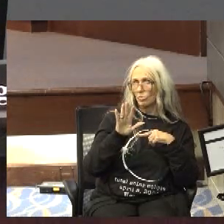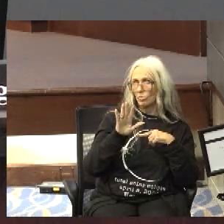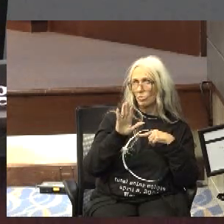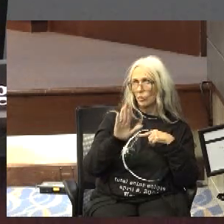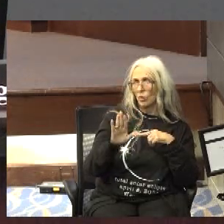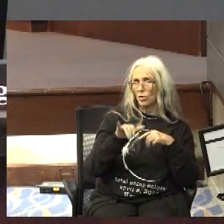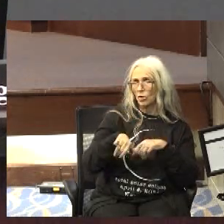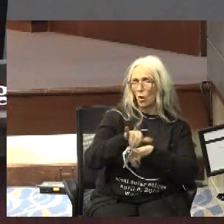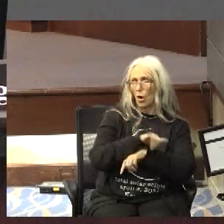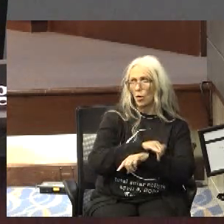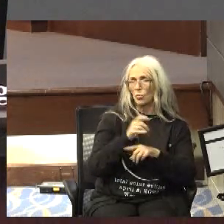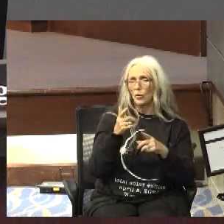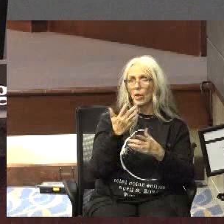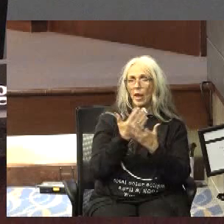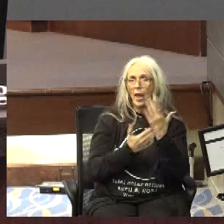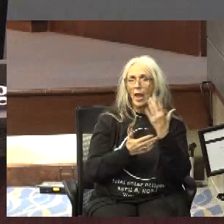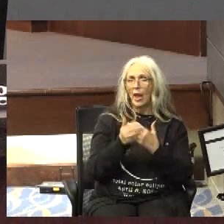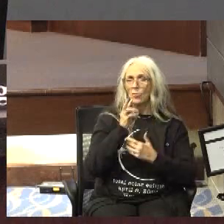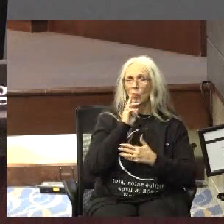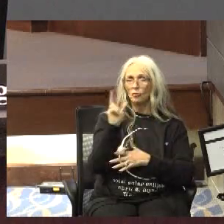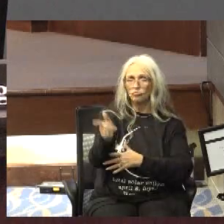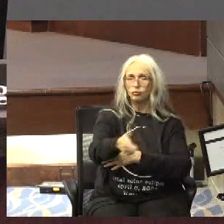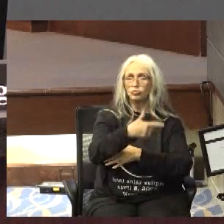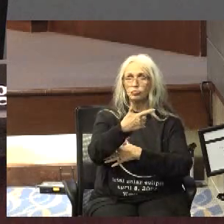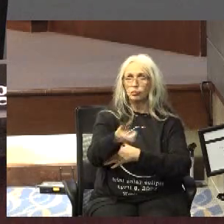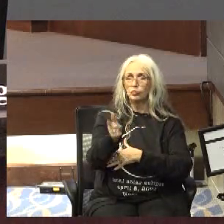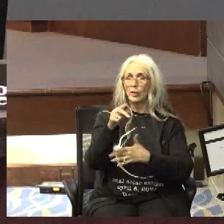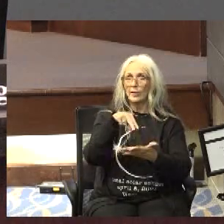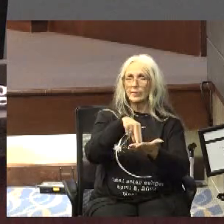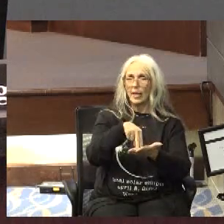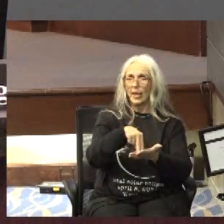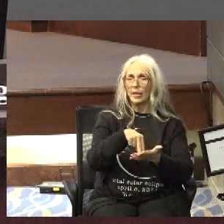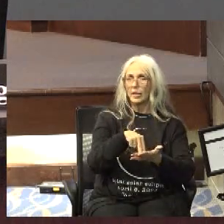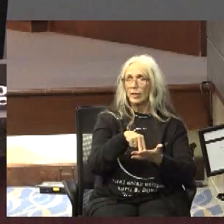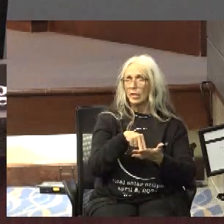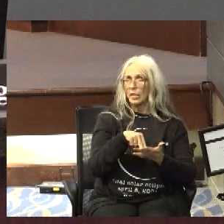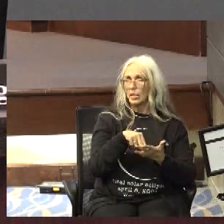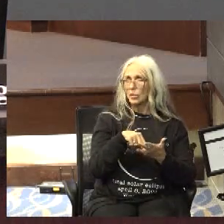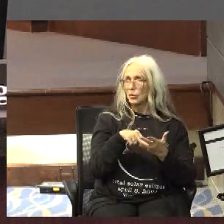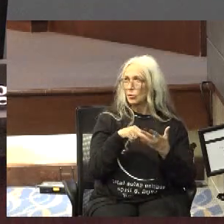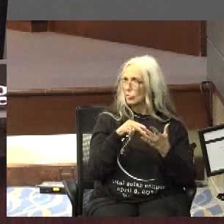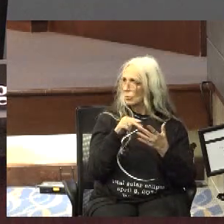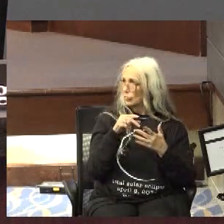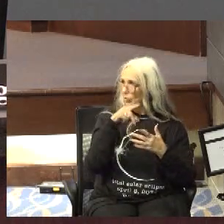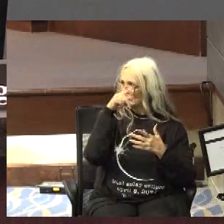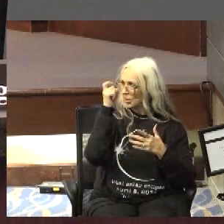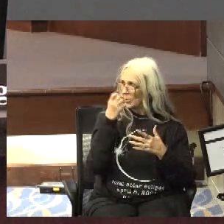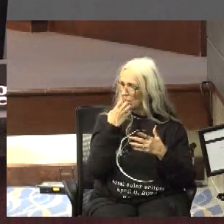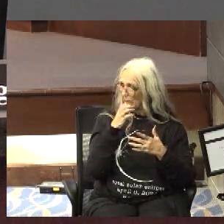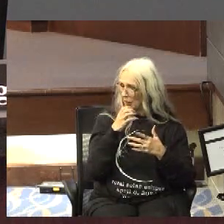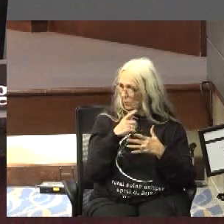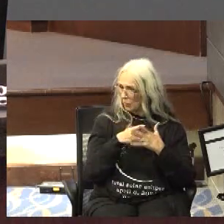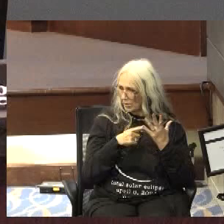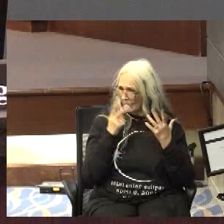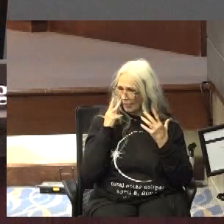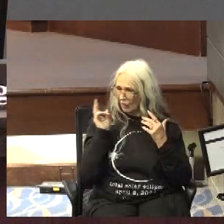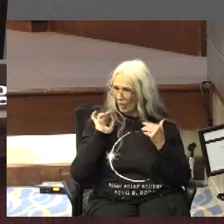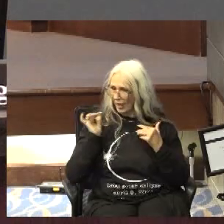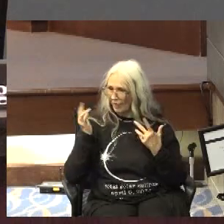to hand water those to make sure that they could stand up to the test of the Texas summer heat? What would that look like